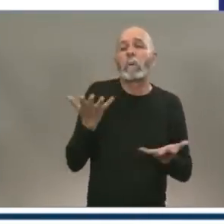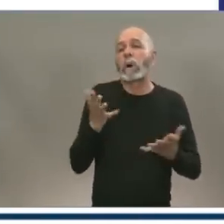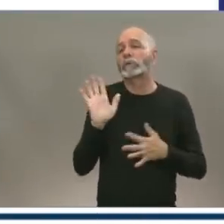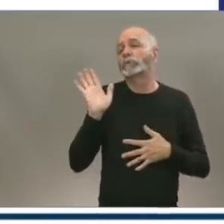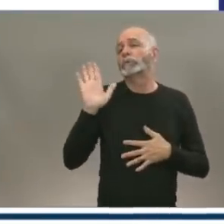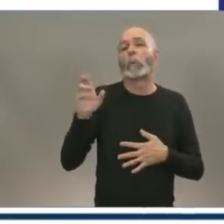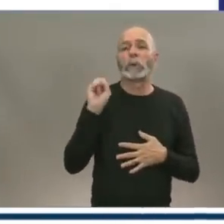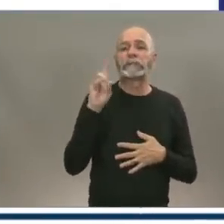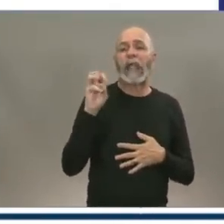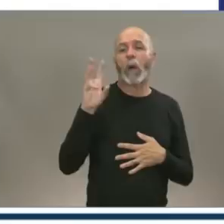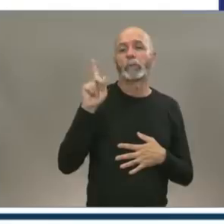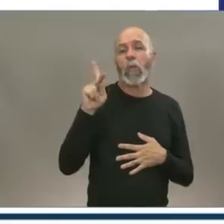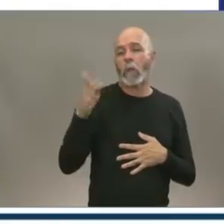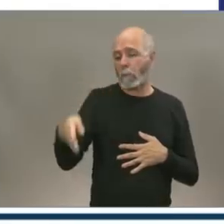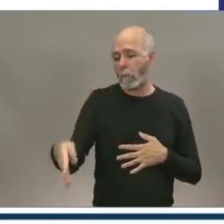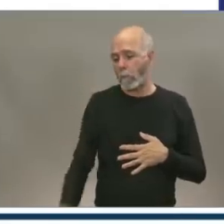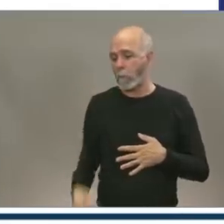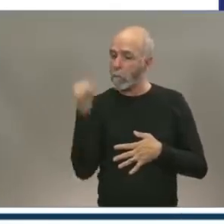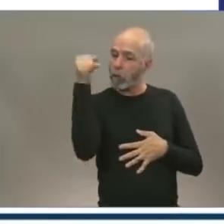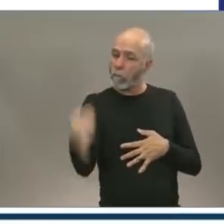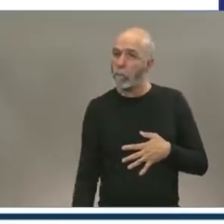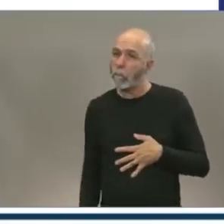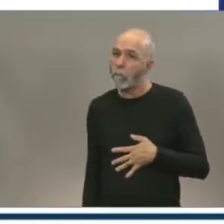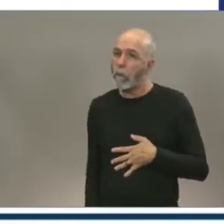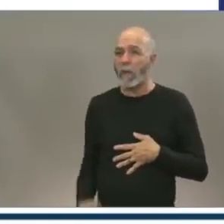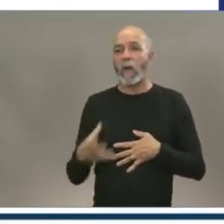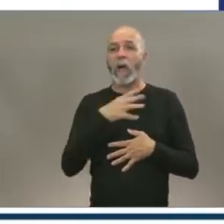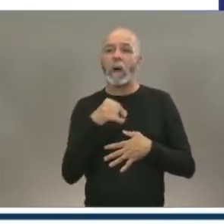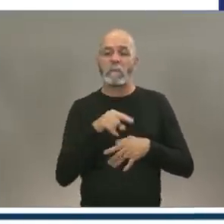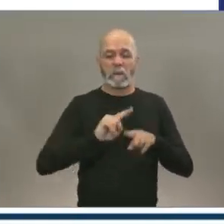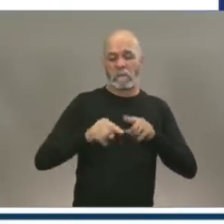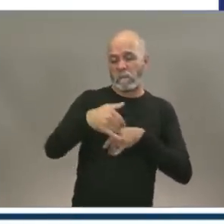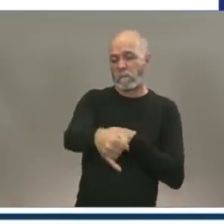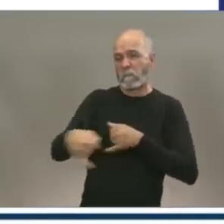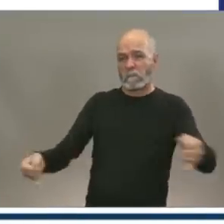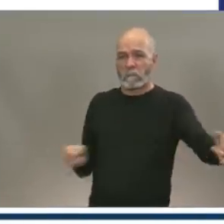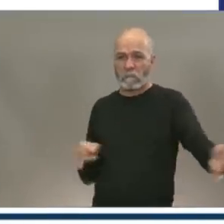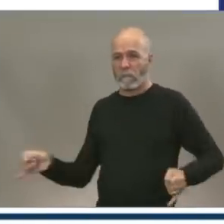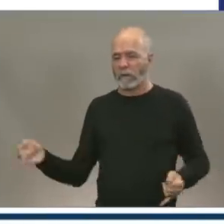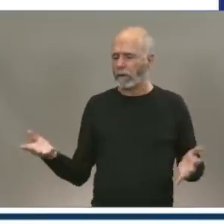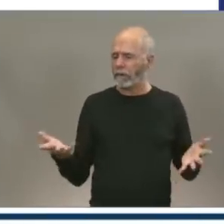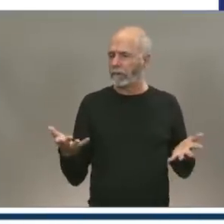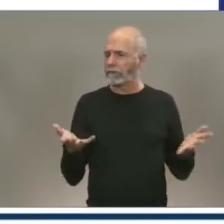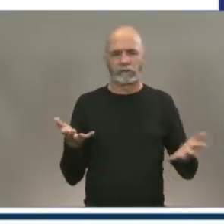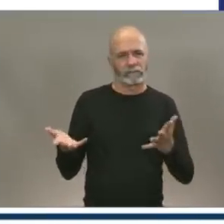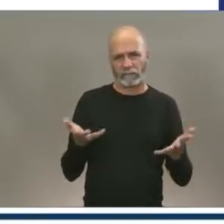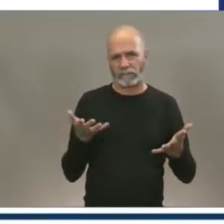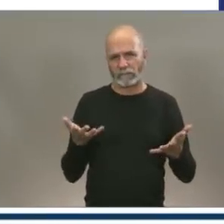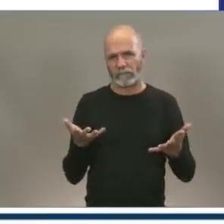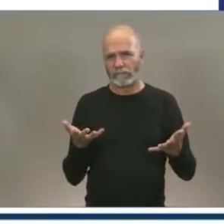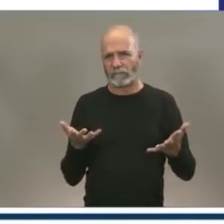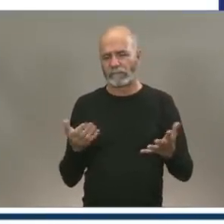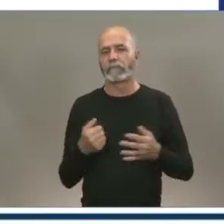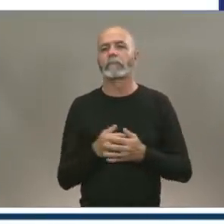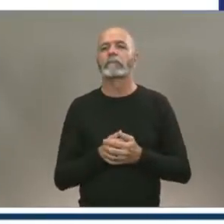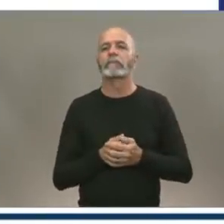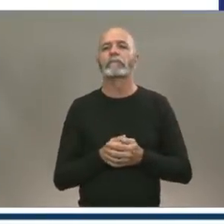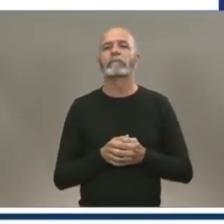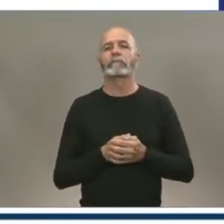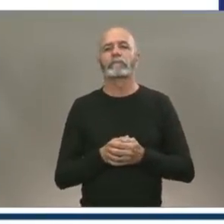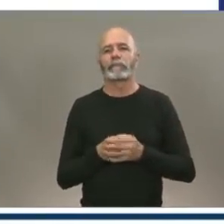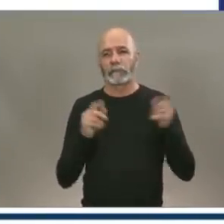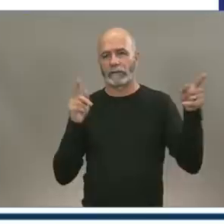that fit in with your frustrations with how law enforcement is dealing with that kind of situation? It fits in with